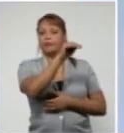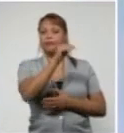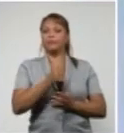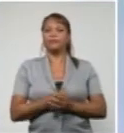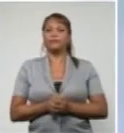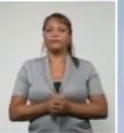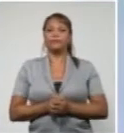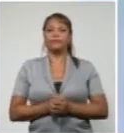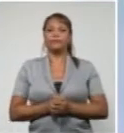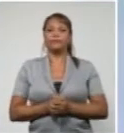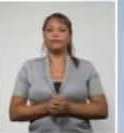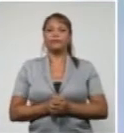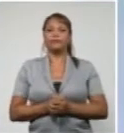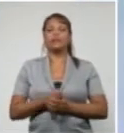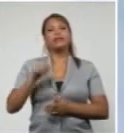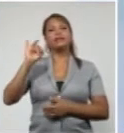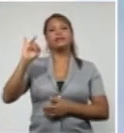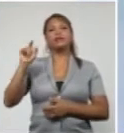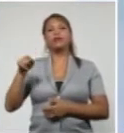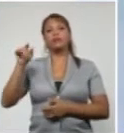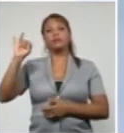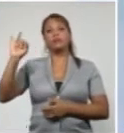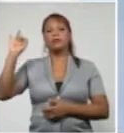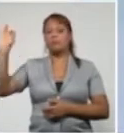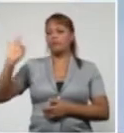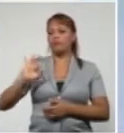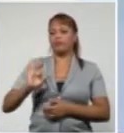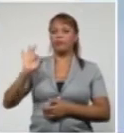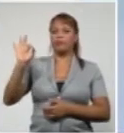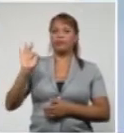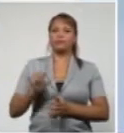Of these, 450, or